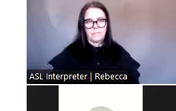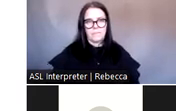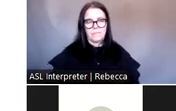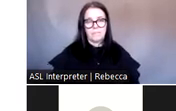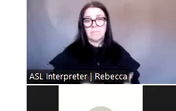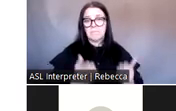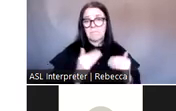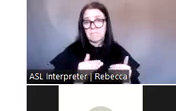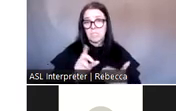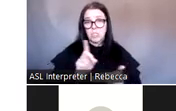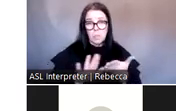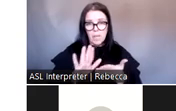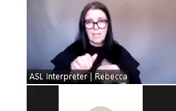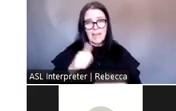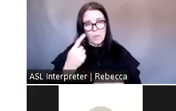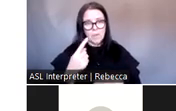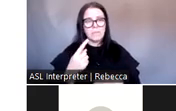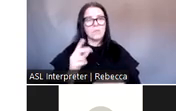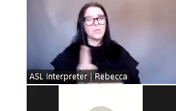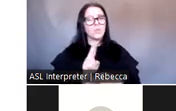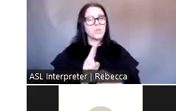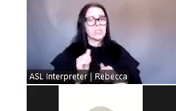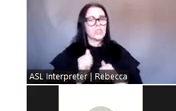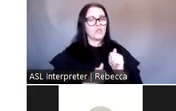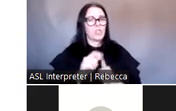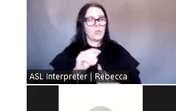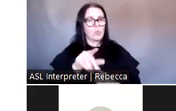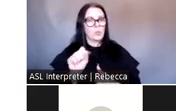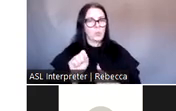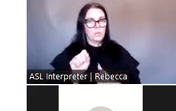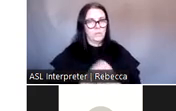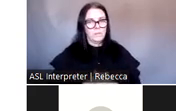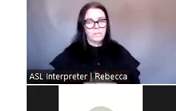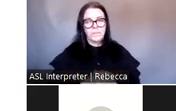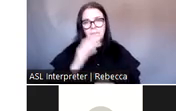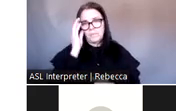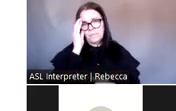Another one from Durham is using construction tools, micro-credential.